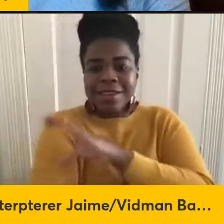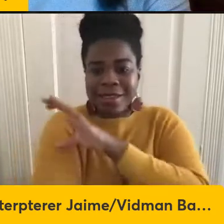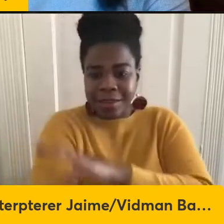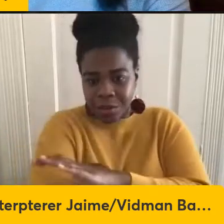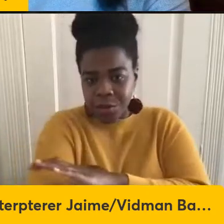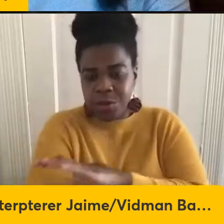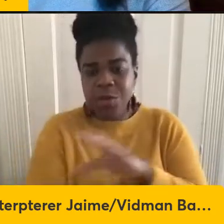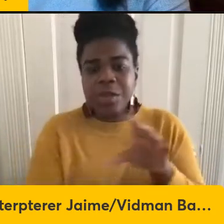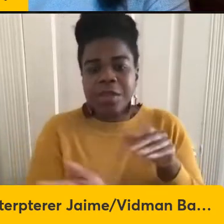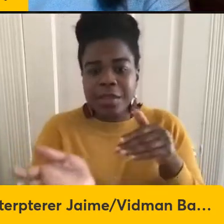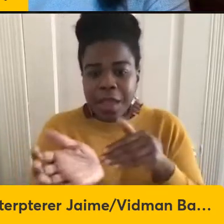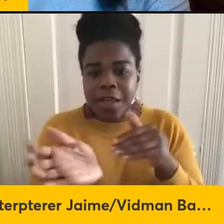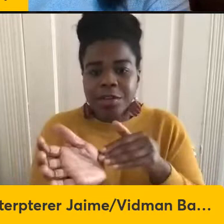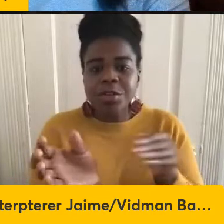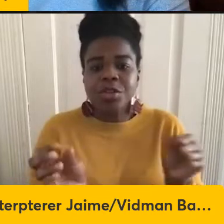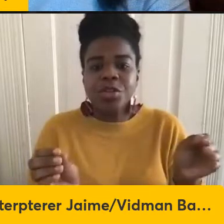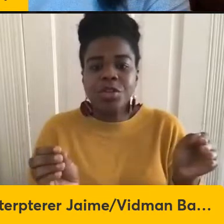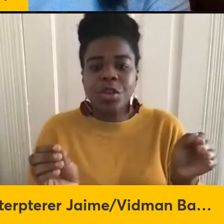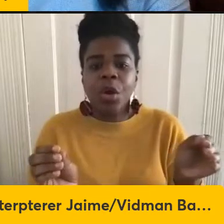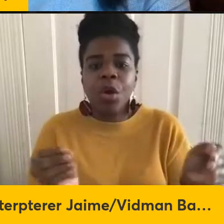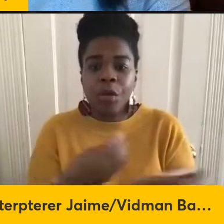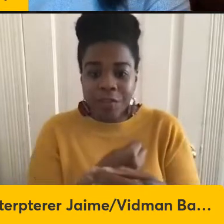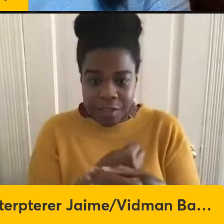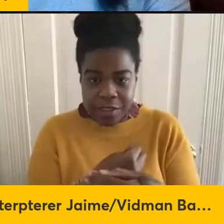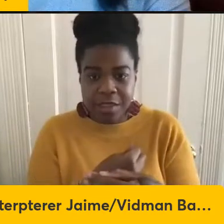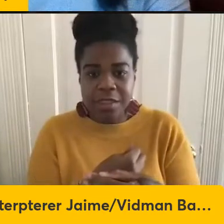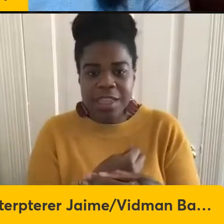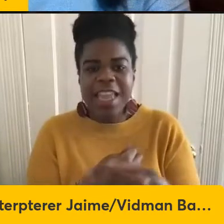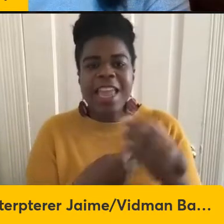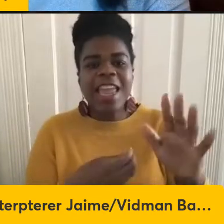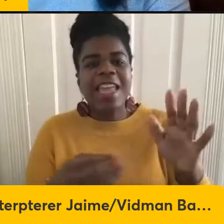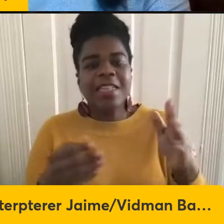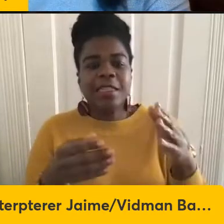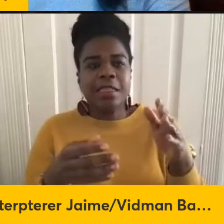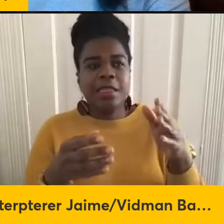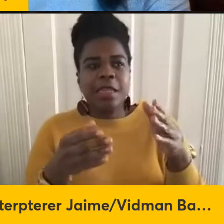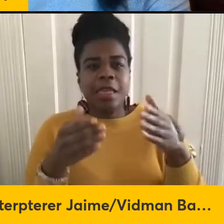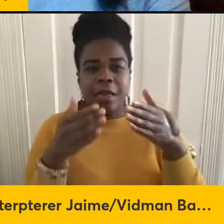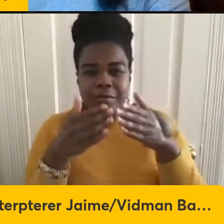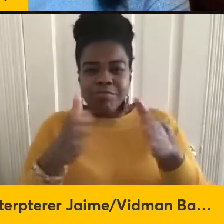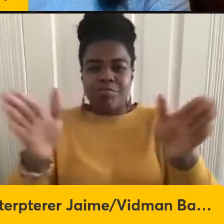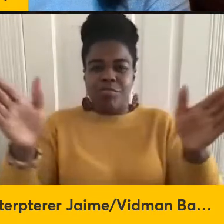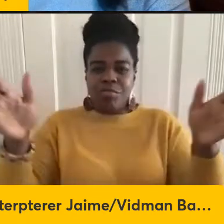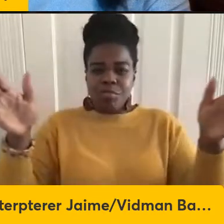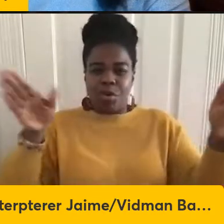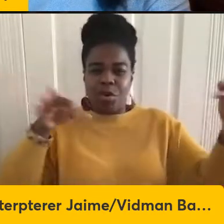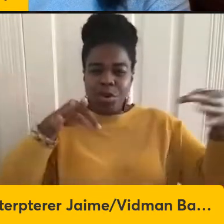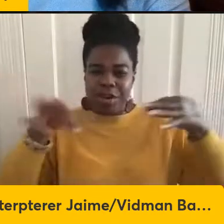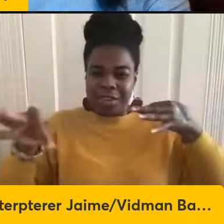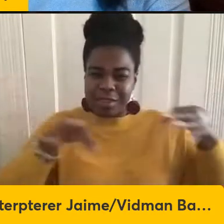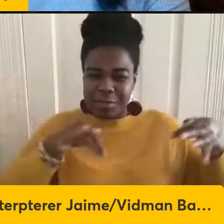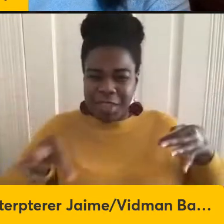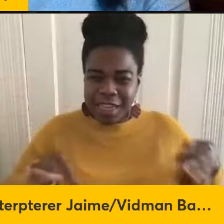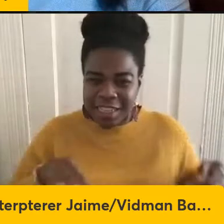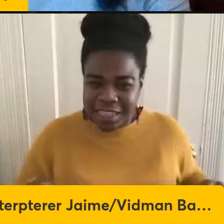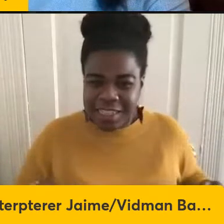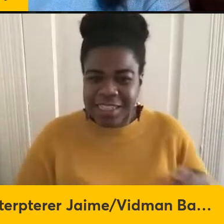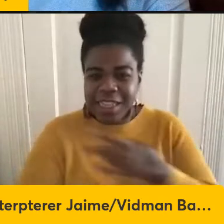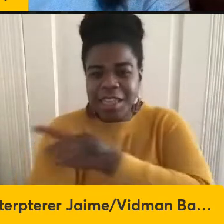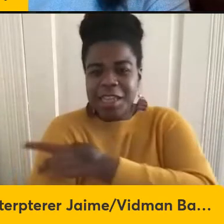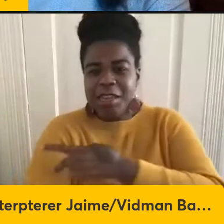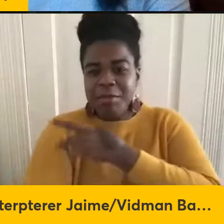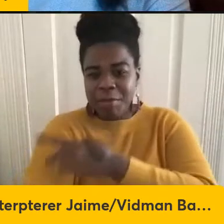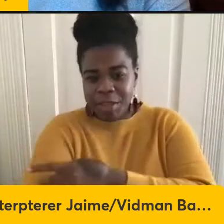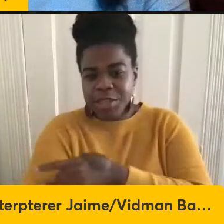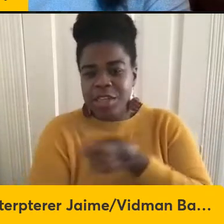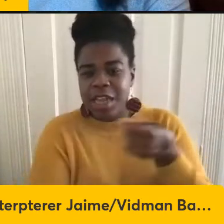very broad sort of brushstroke here that I'm trying to give of what patient advocacy really looks